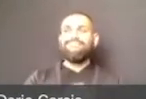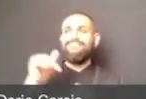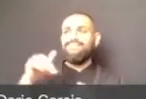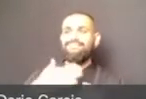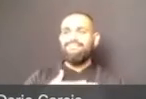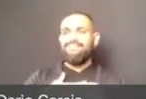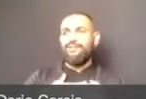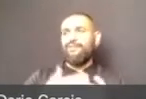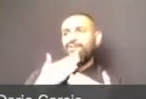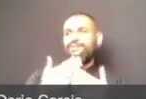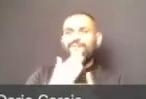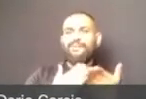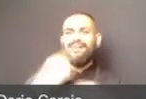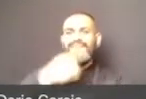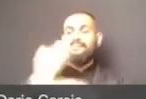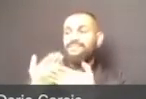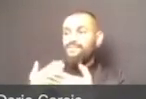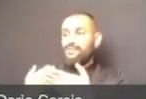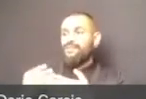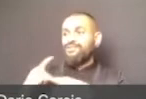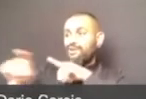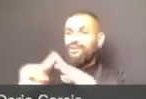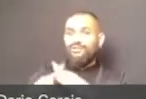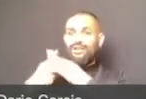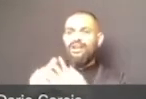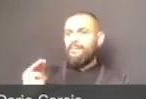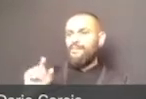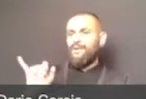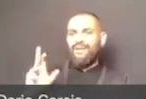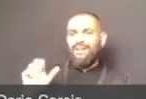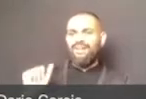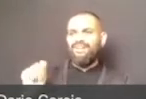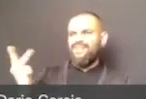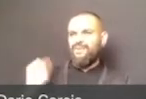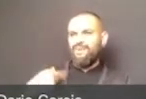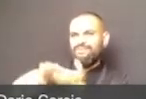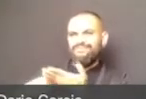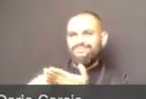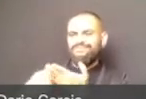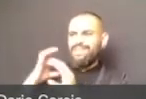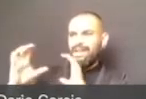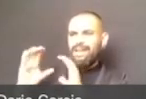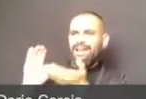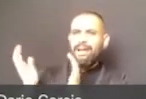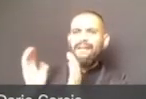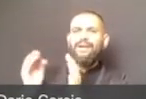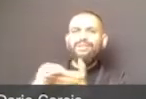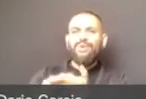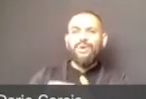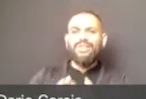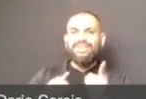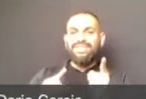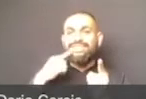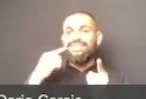day. Before the call started, Marie and I were comparing notes. She said she woke up excited about this.